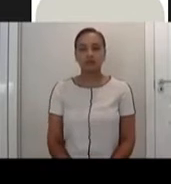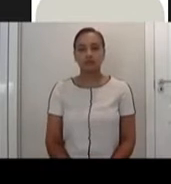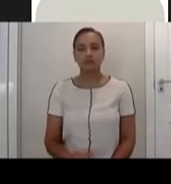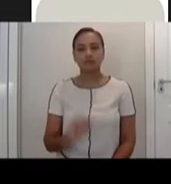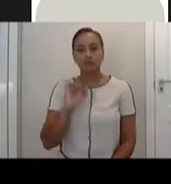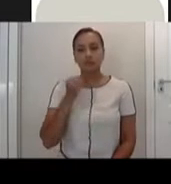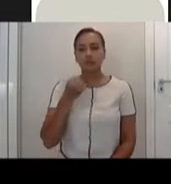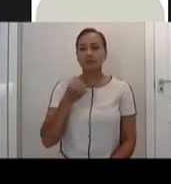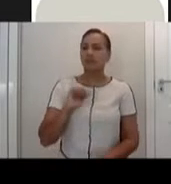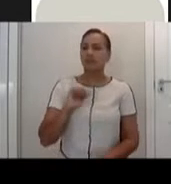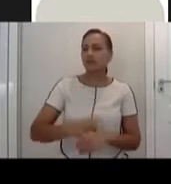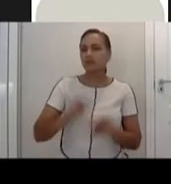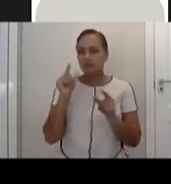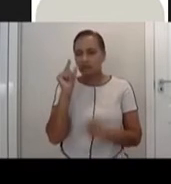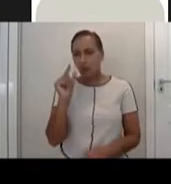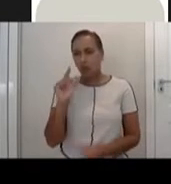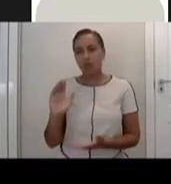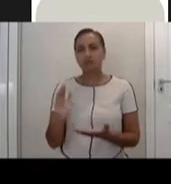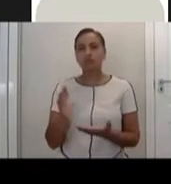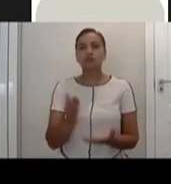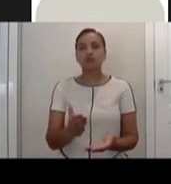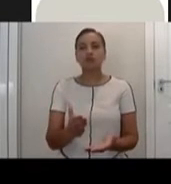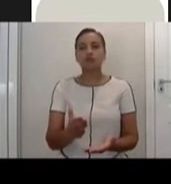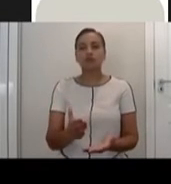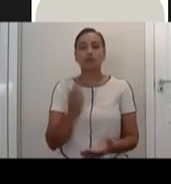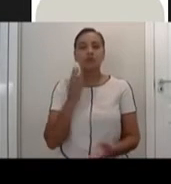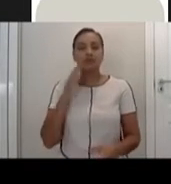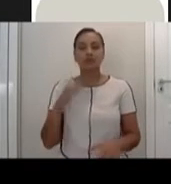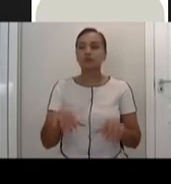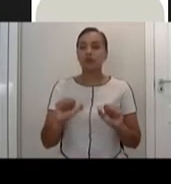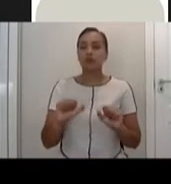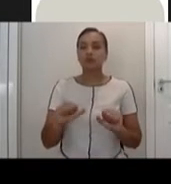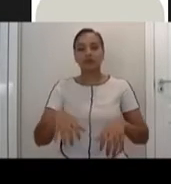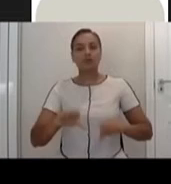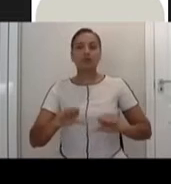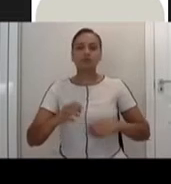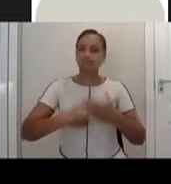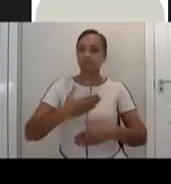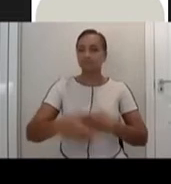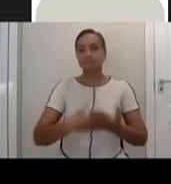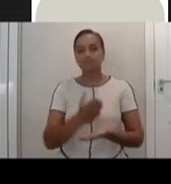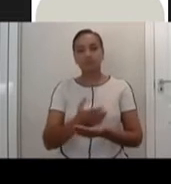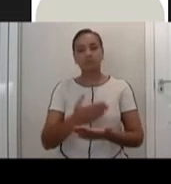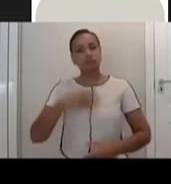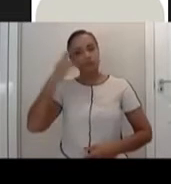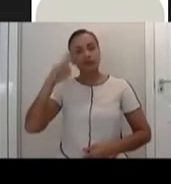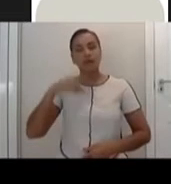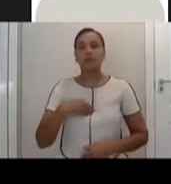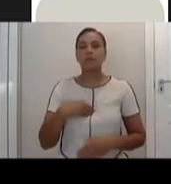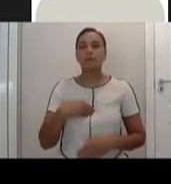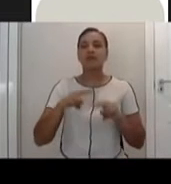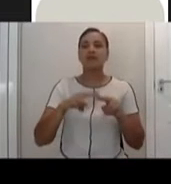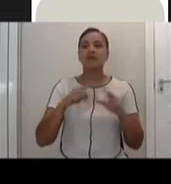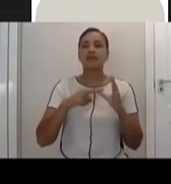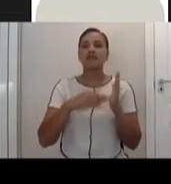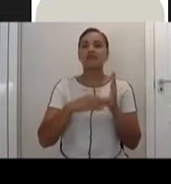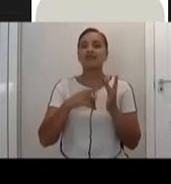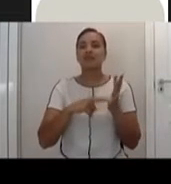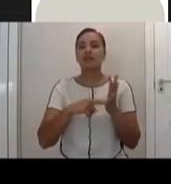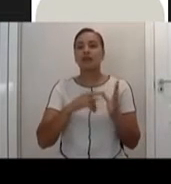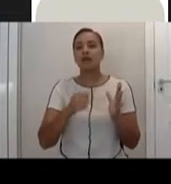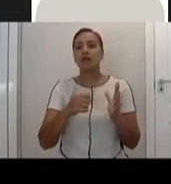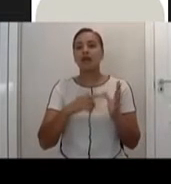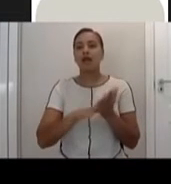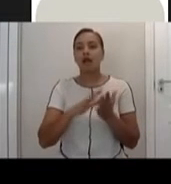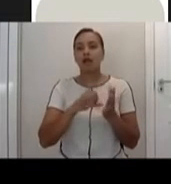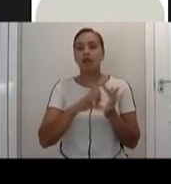basic introductions at the beginning, and then we'll get into the session. So my name is Fazila Ahmed. I'm the